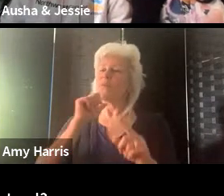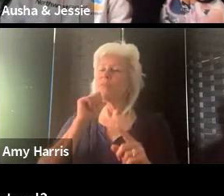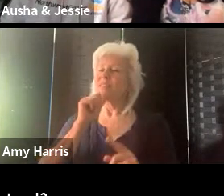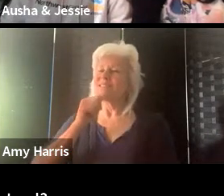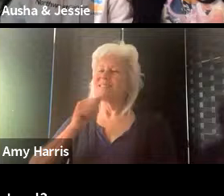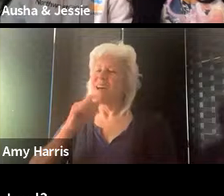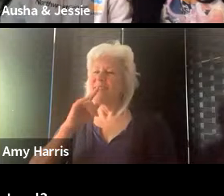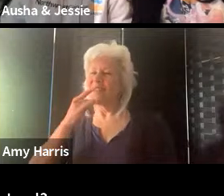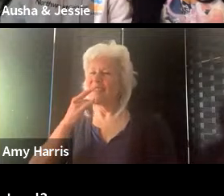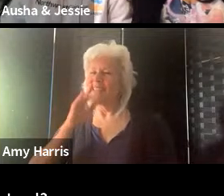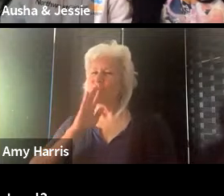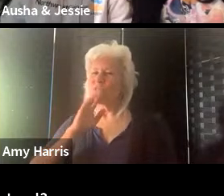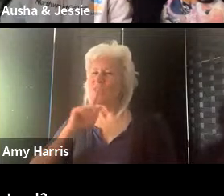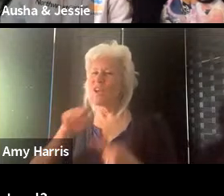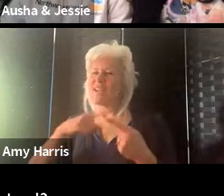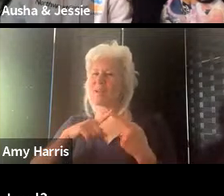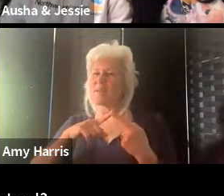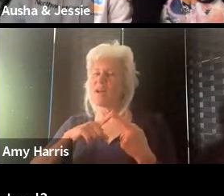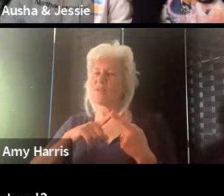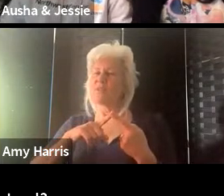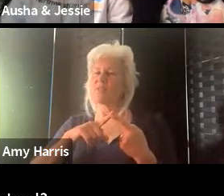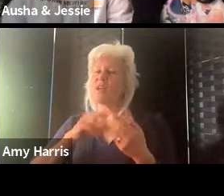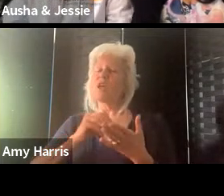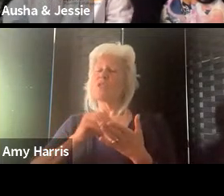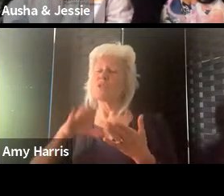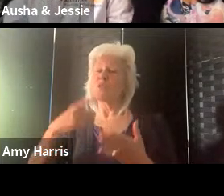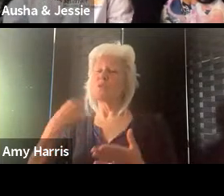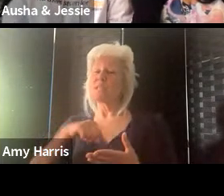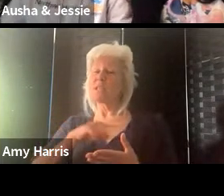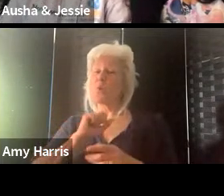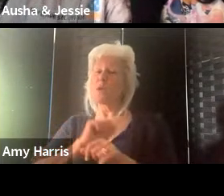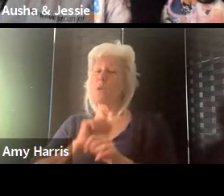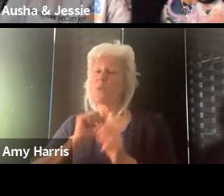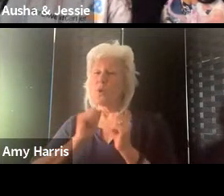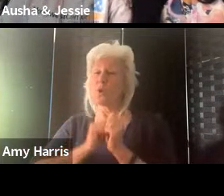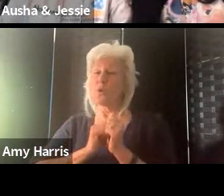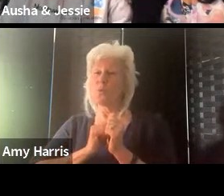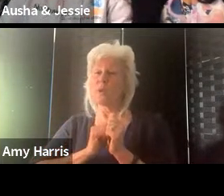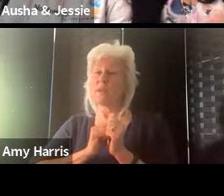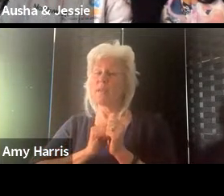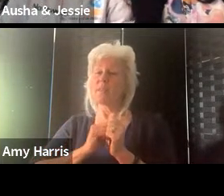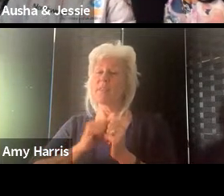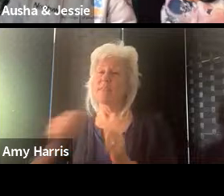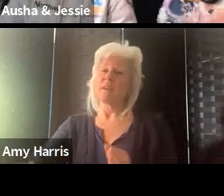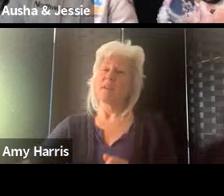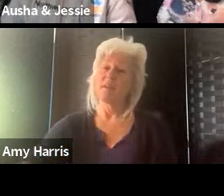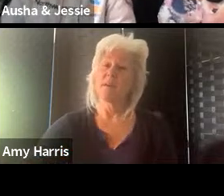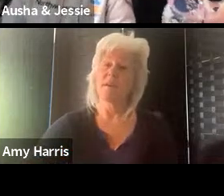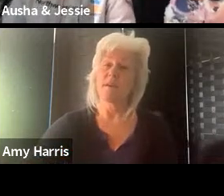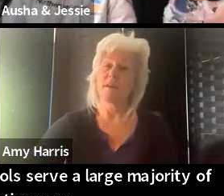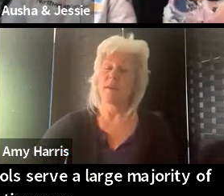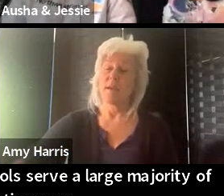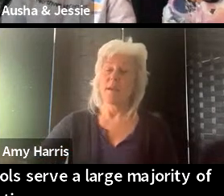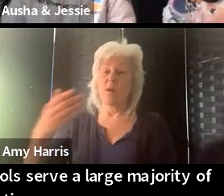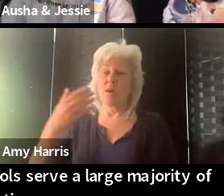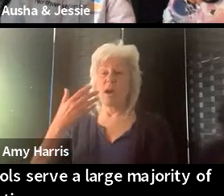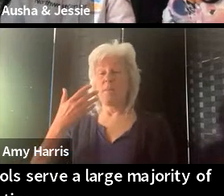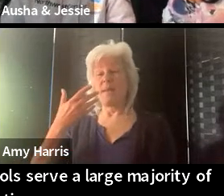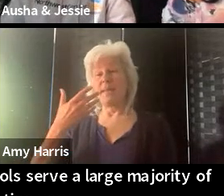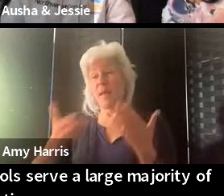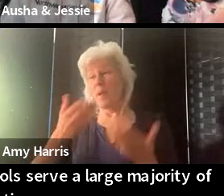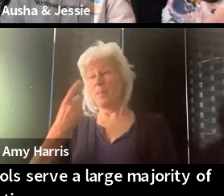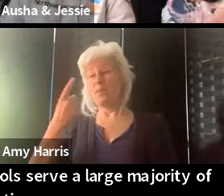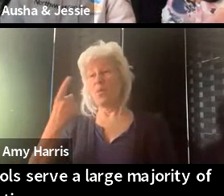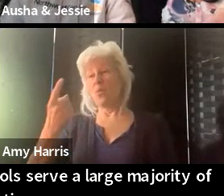right? The students that we work with at Child might be the ones in a school district or a school